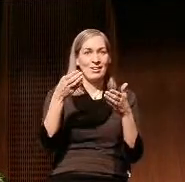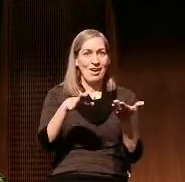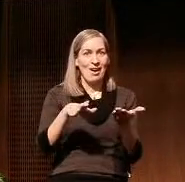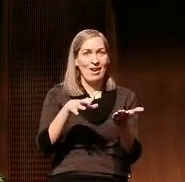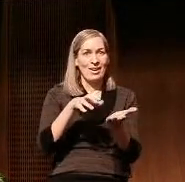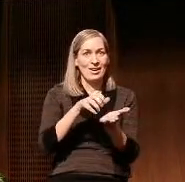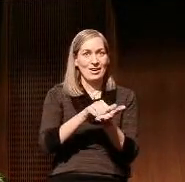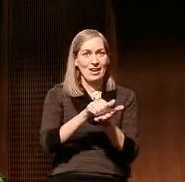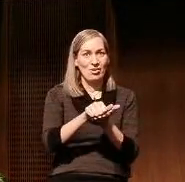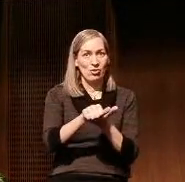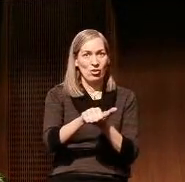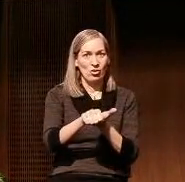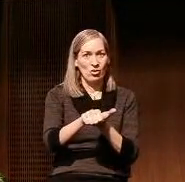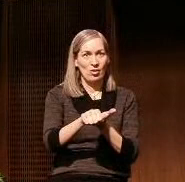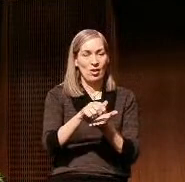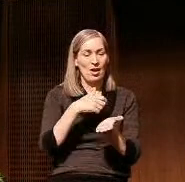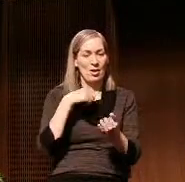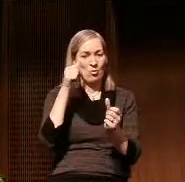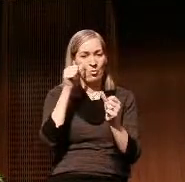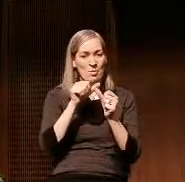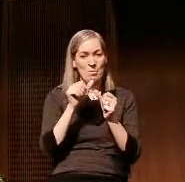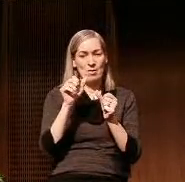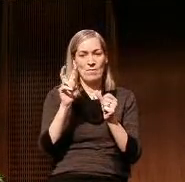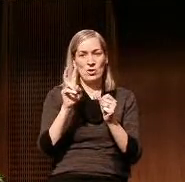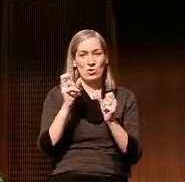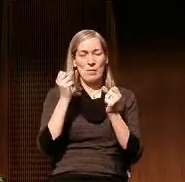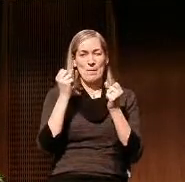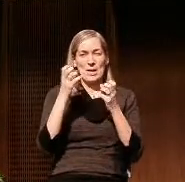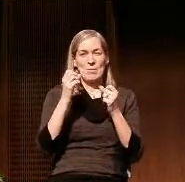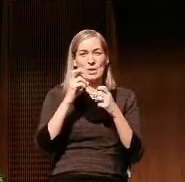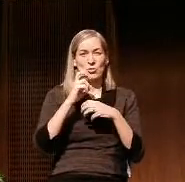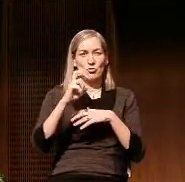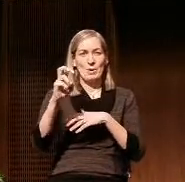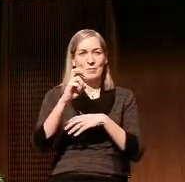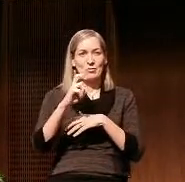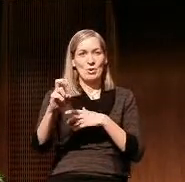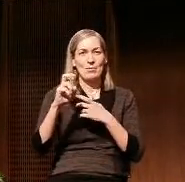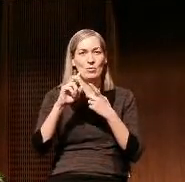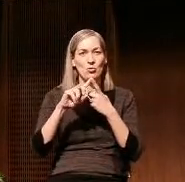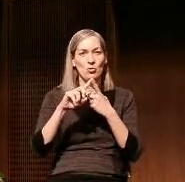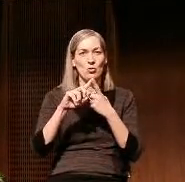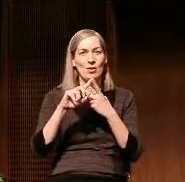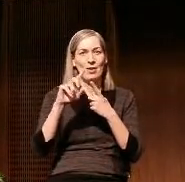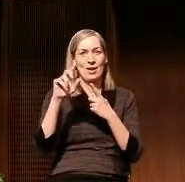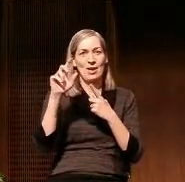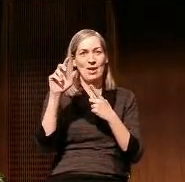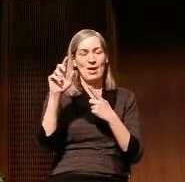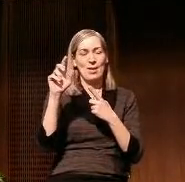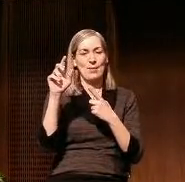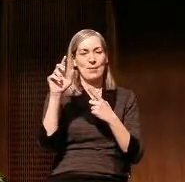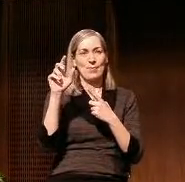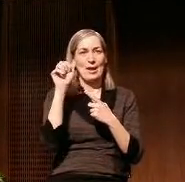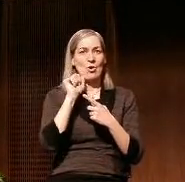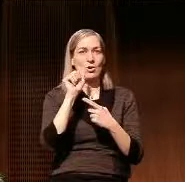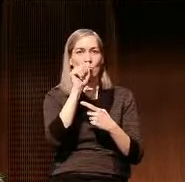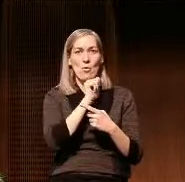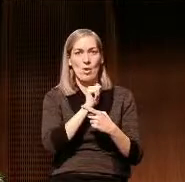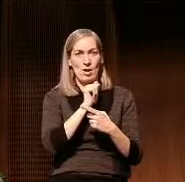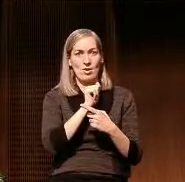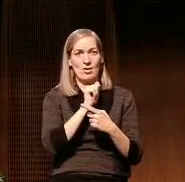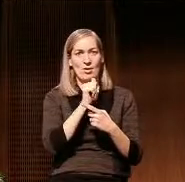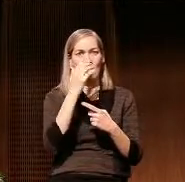And I remember all of the trips that Virgil made back to Buckeye, Arizona, as family members died,